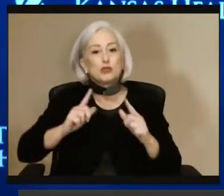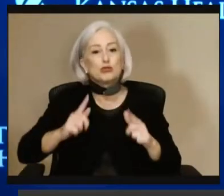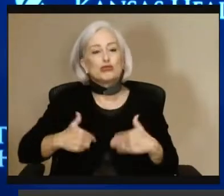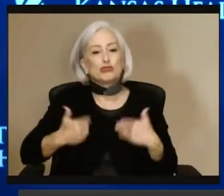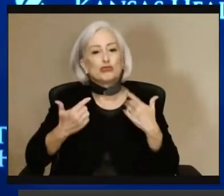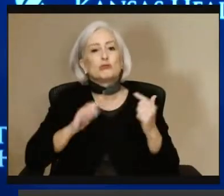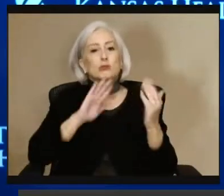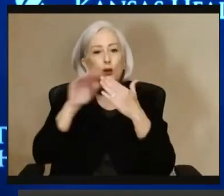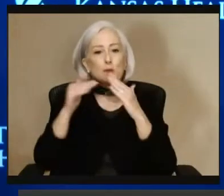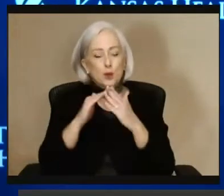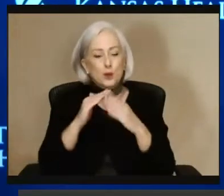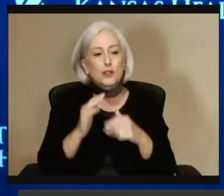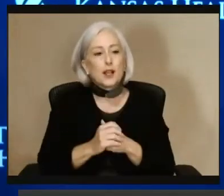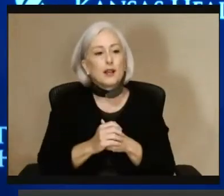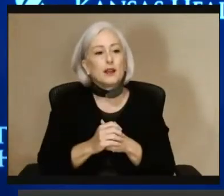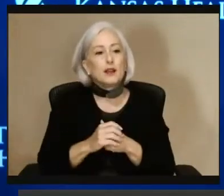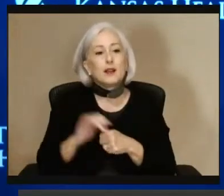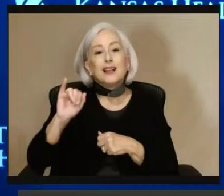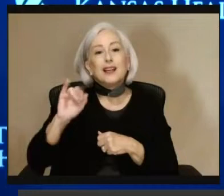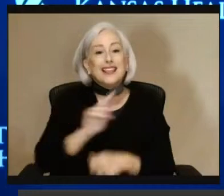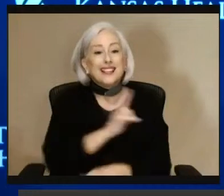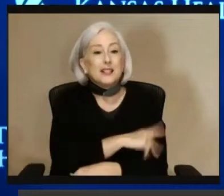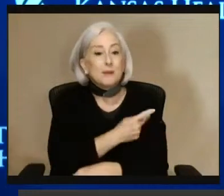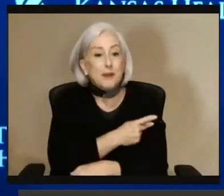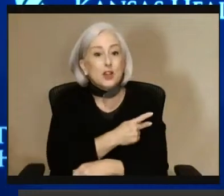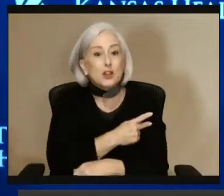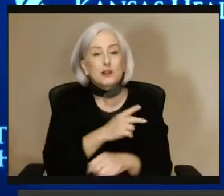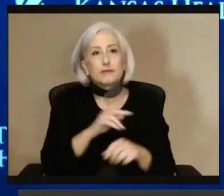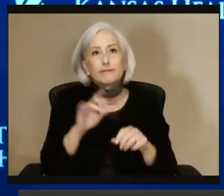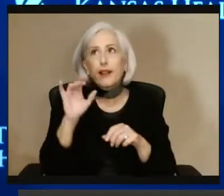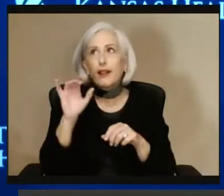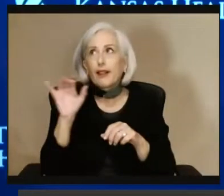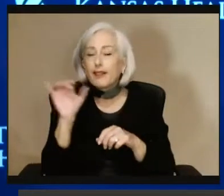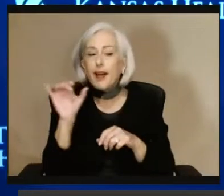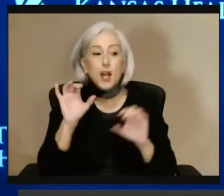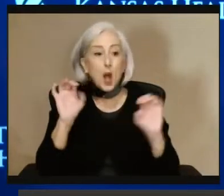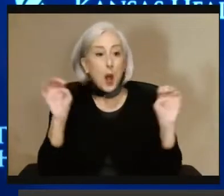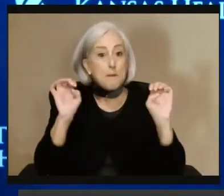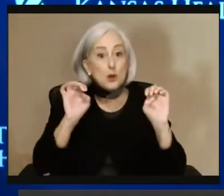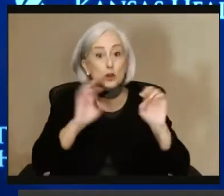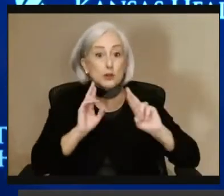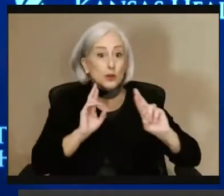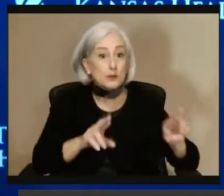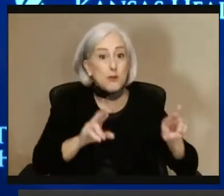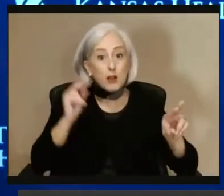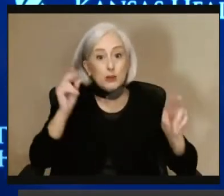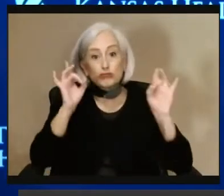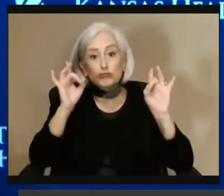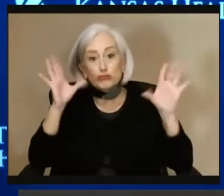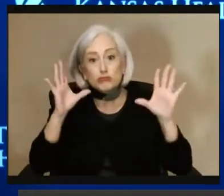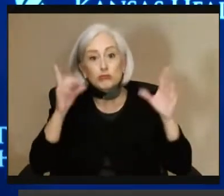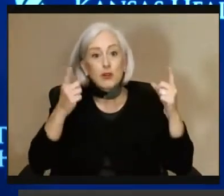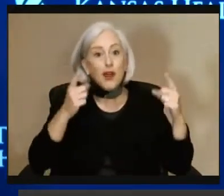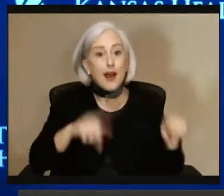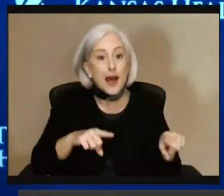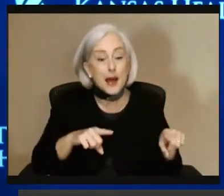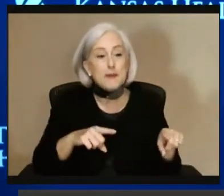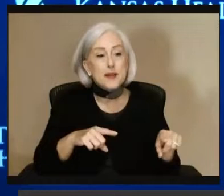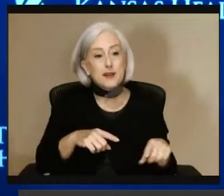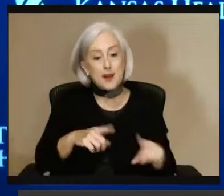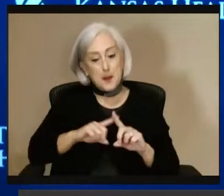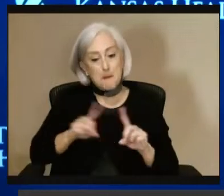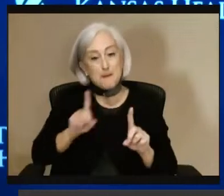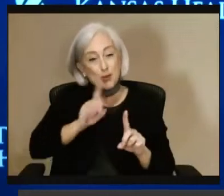like the emergency response for acute crisis. But the real work is done in outpatient on a more chronic